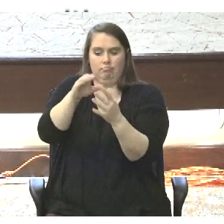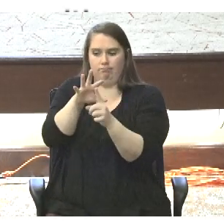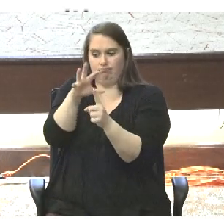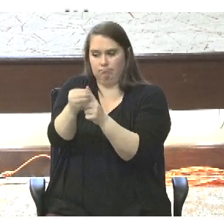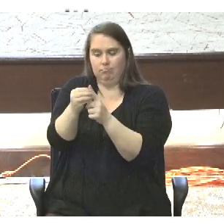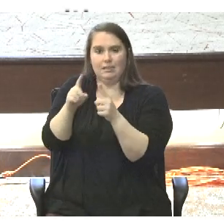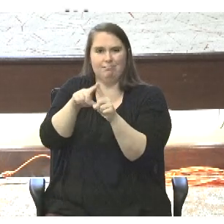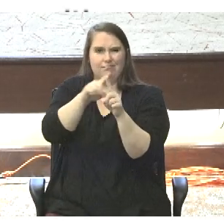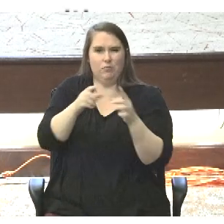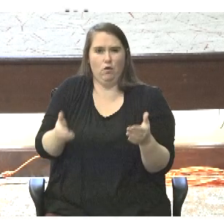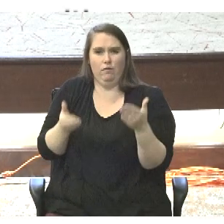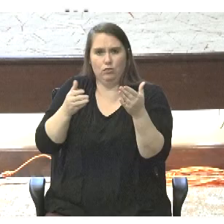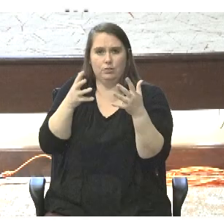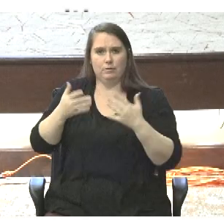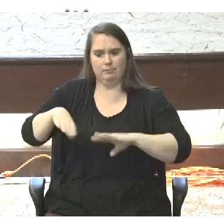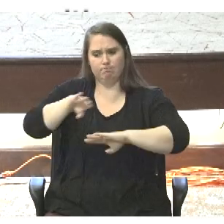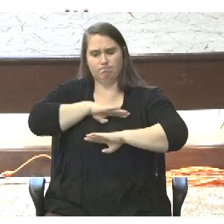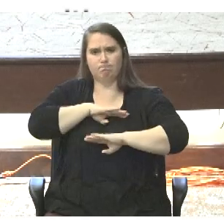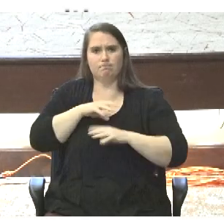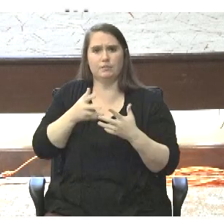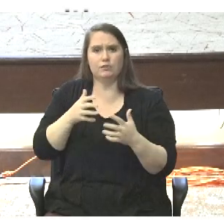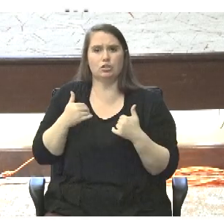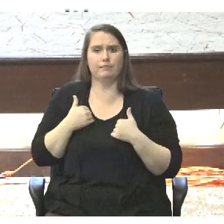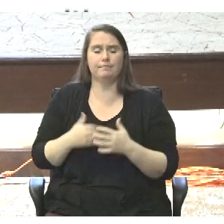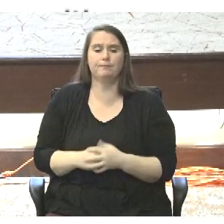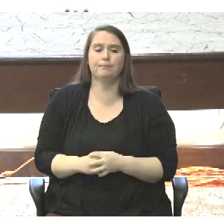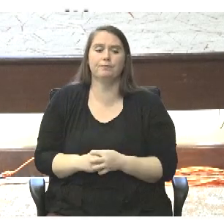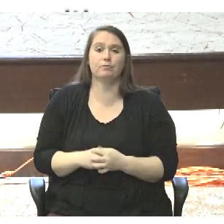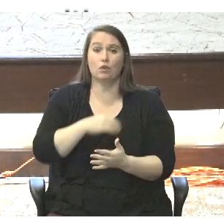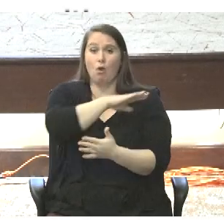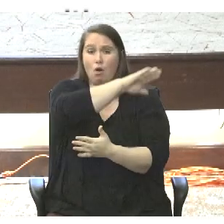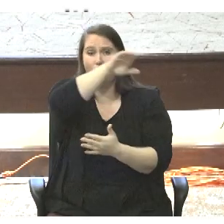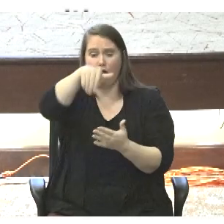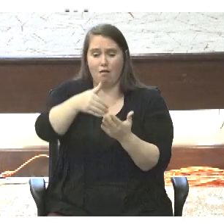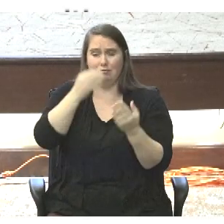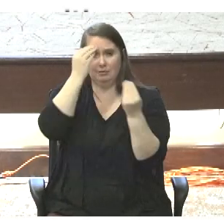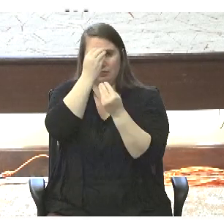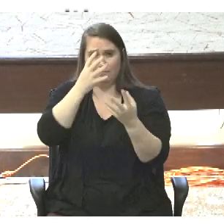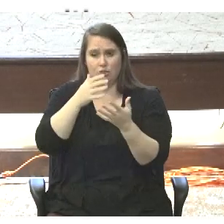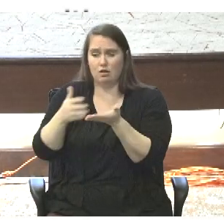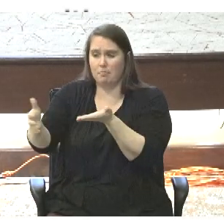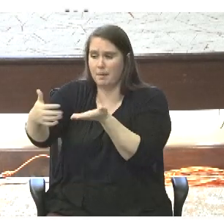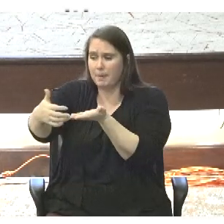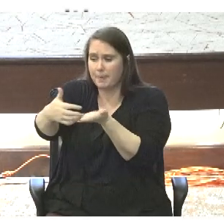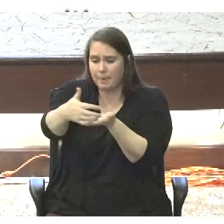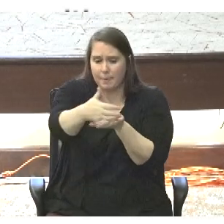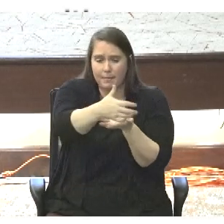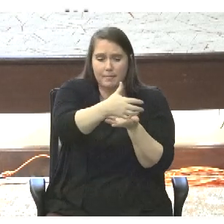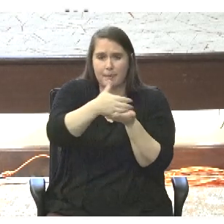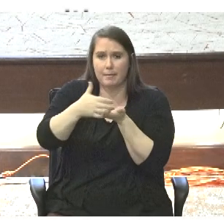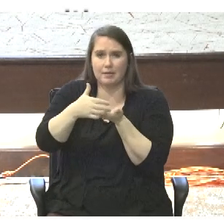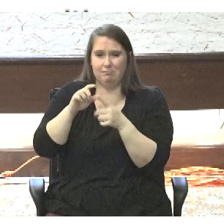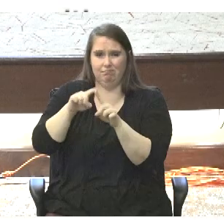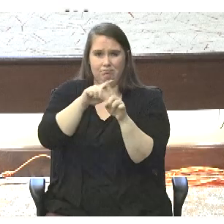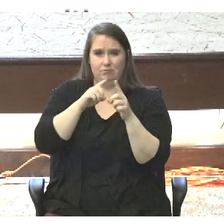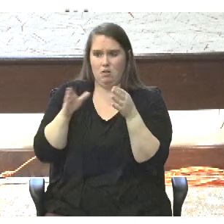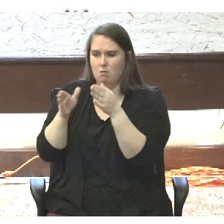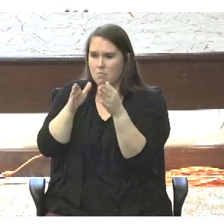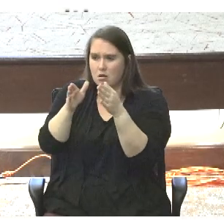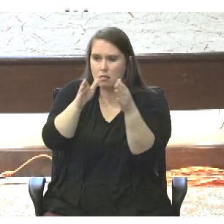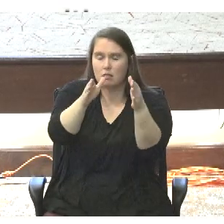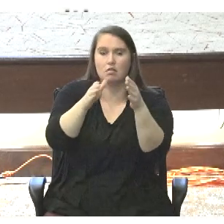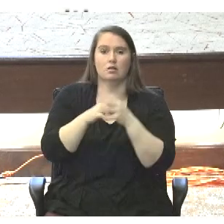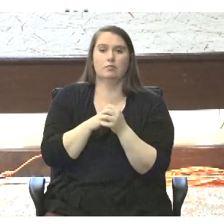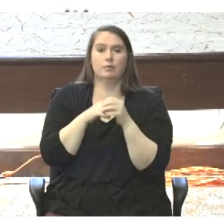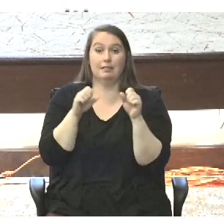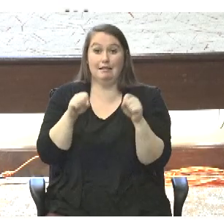cultural offerings you have here. We are using all of that data to really find some points of differentiation so that we can use those as